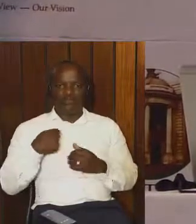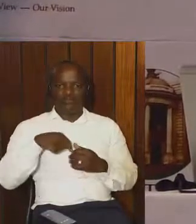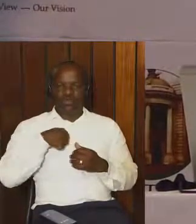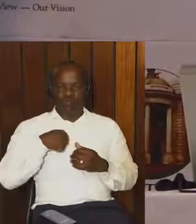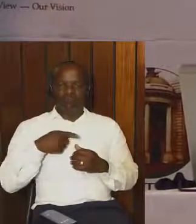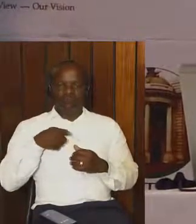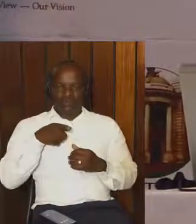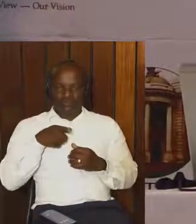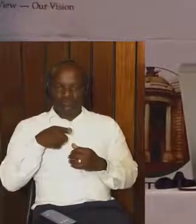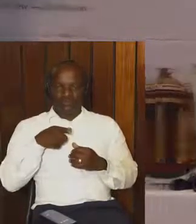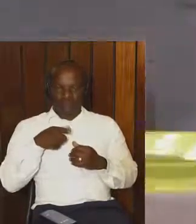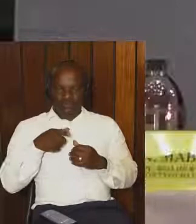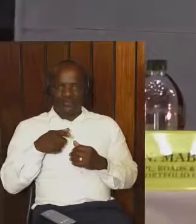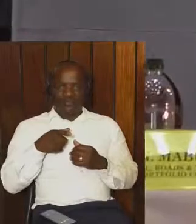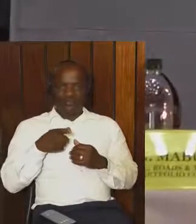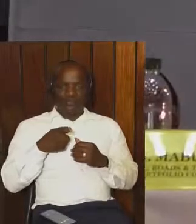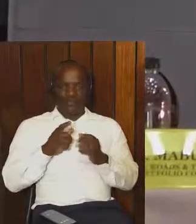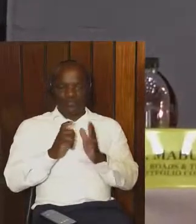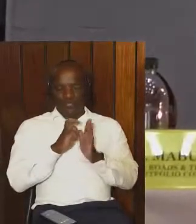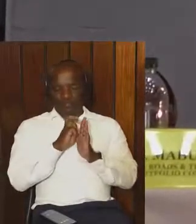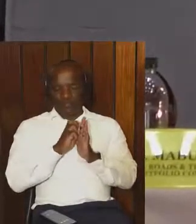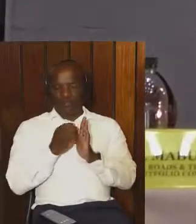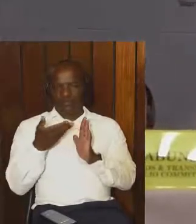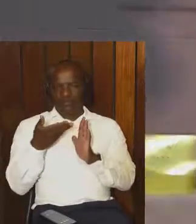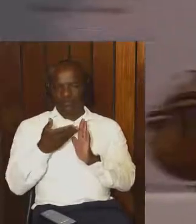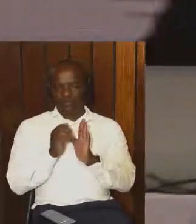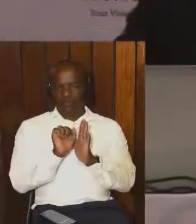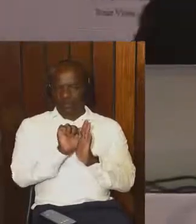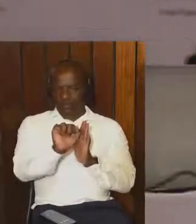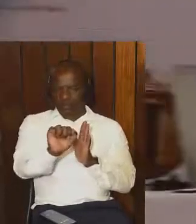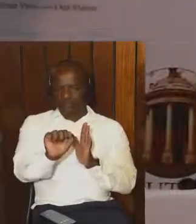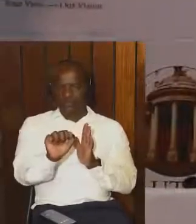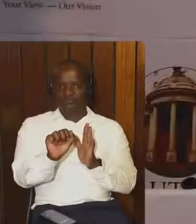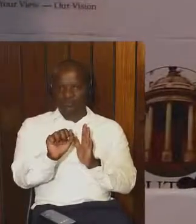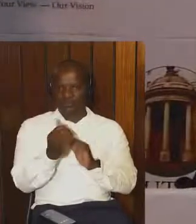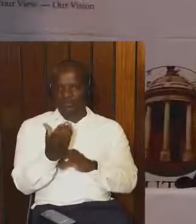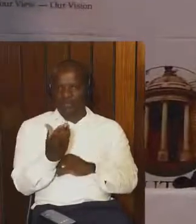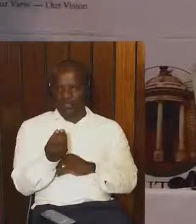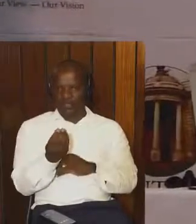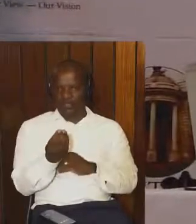details. And we also have a committee section as well.